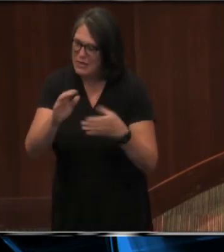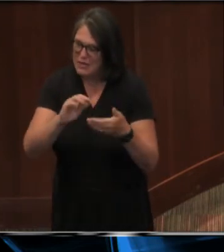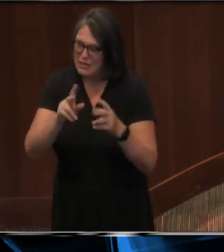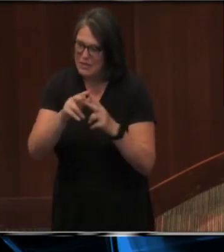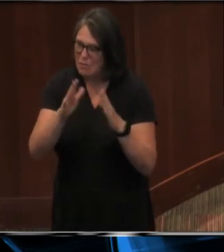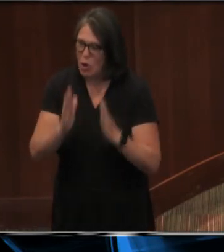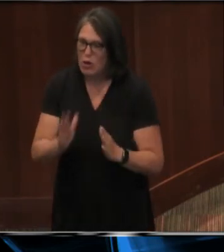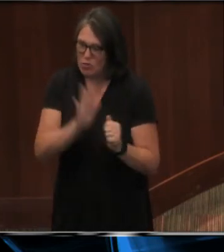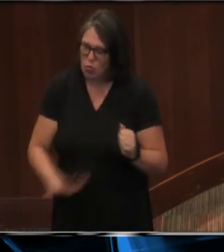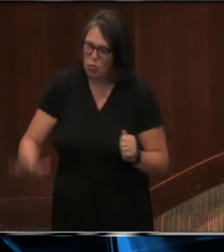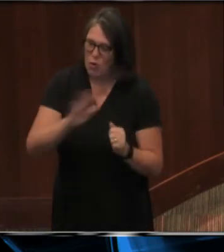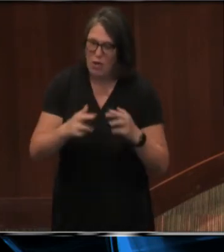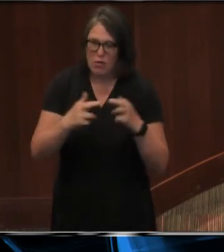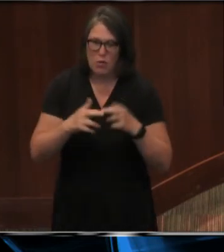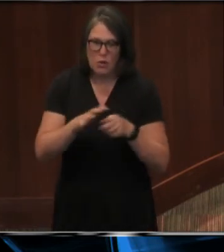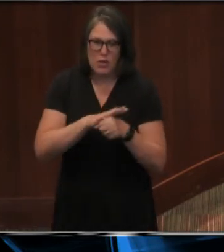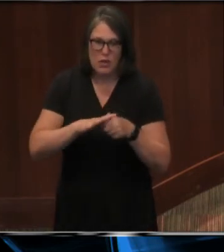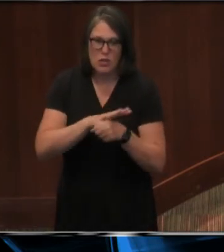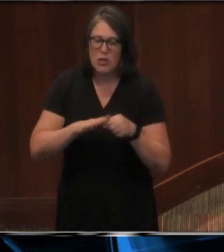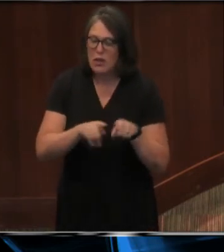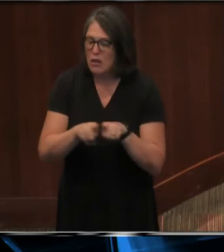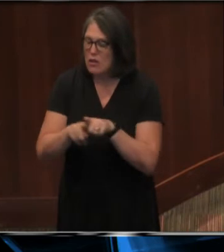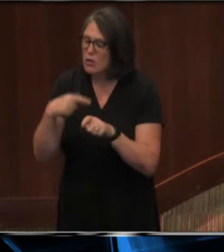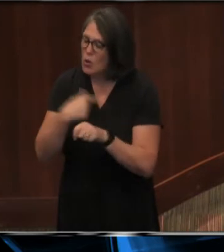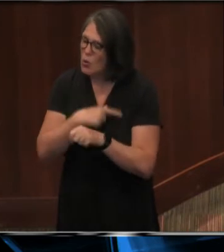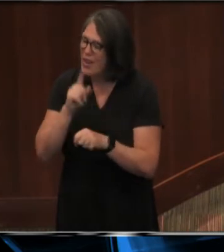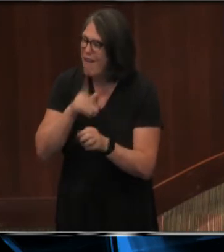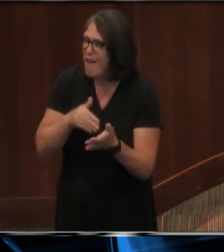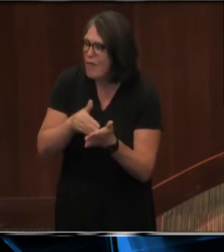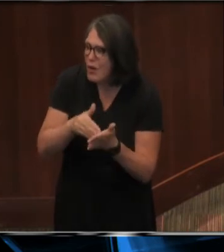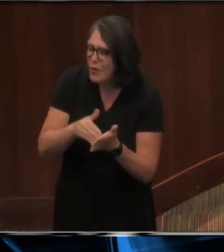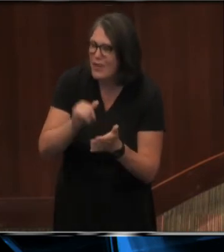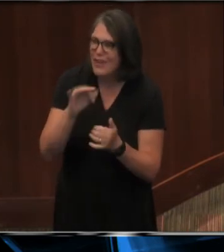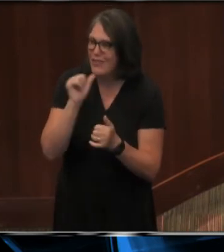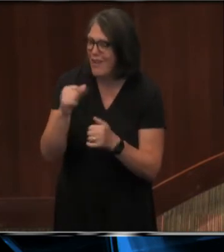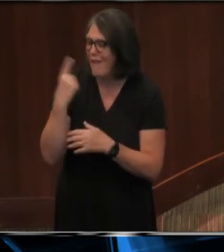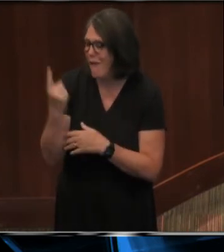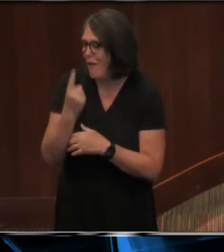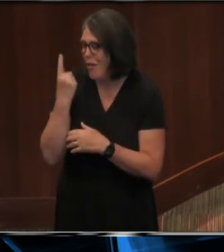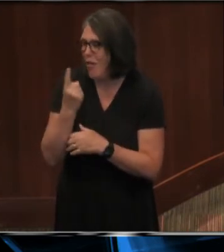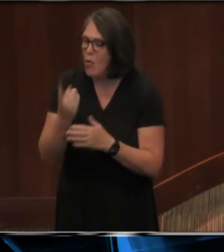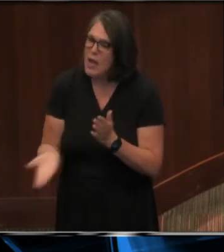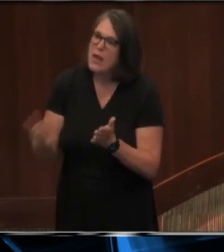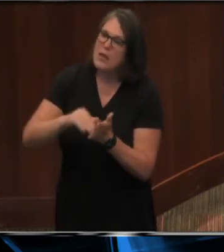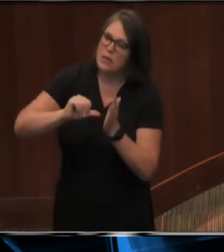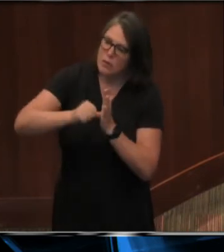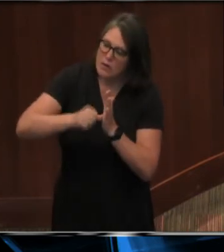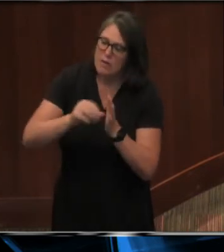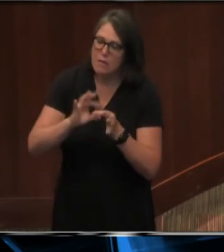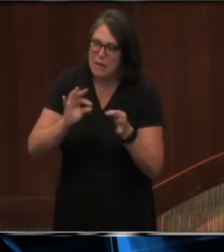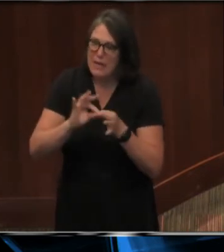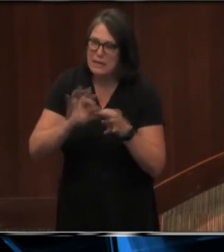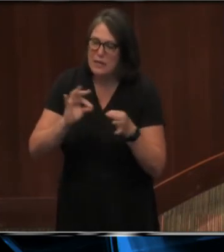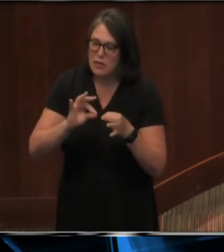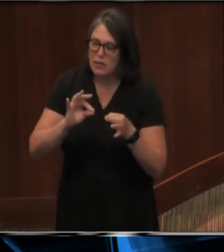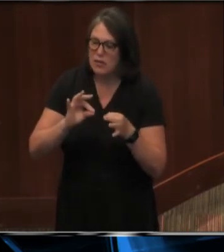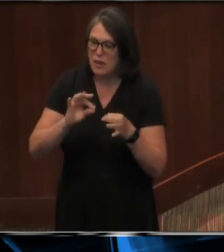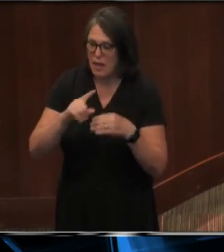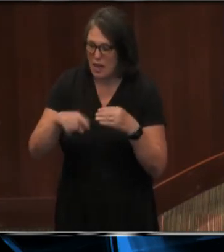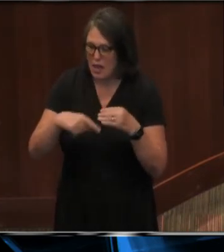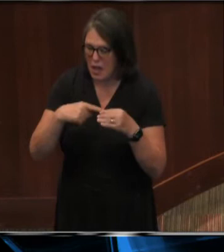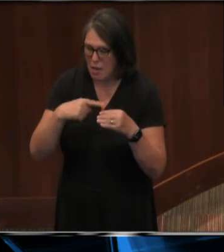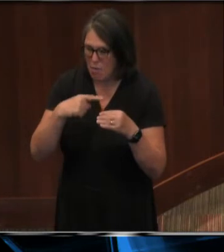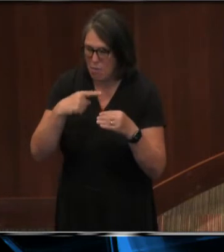the region. And we're frequently, if not always, reinforcing messaging, the latest guidelines